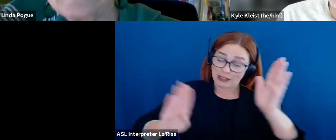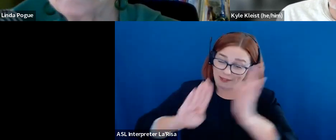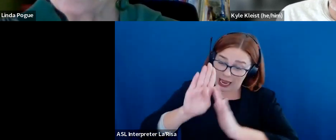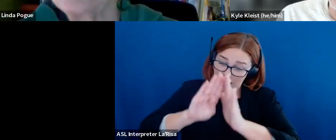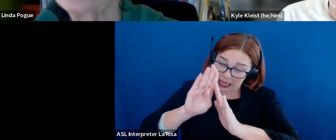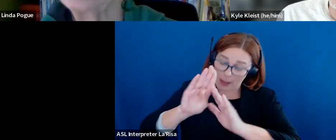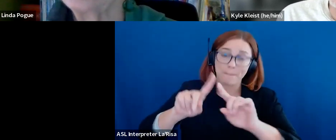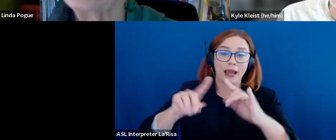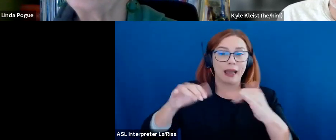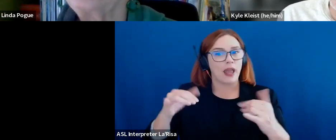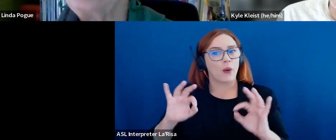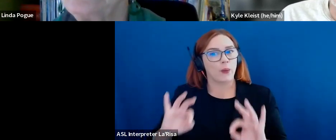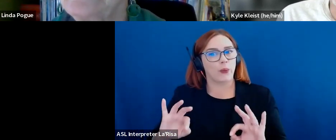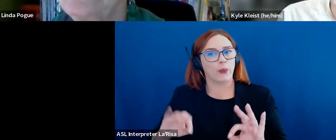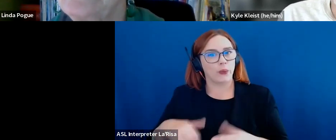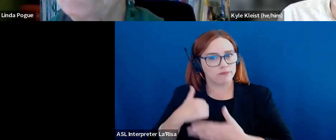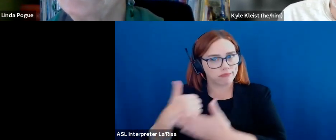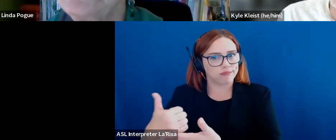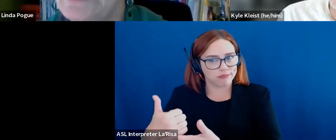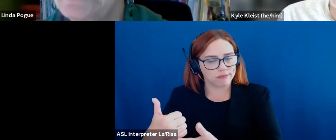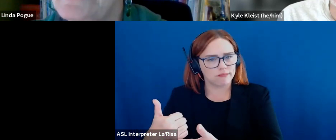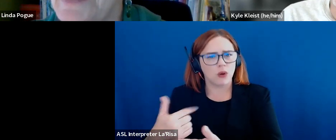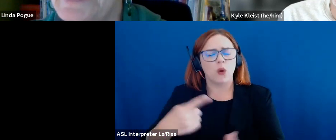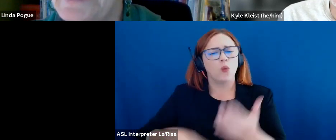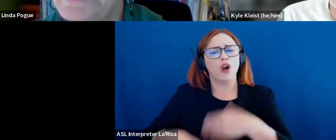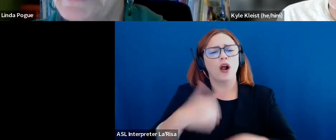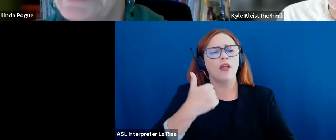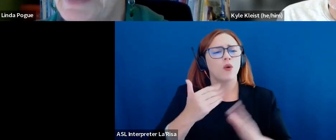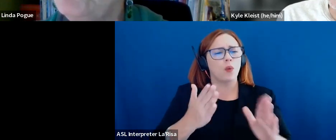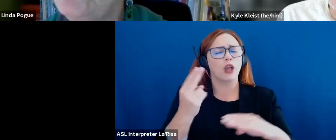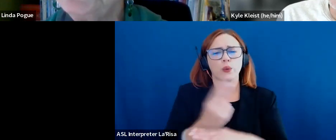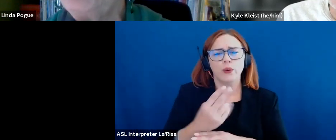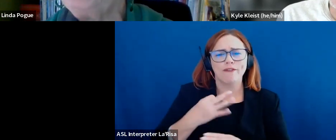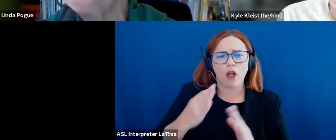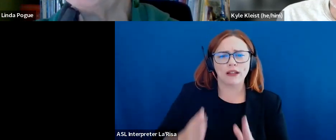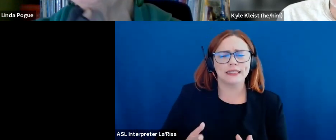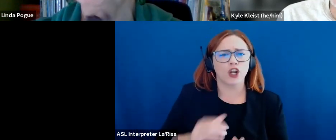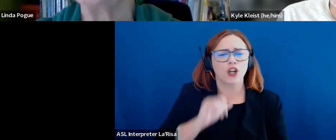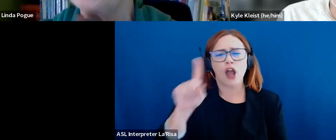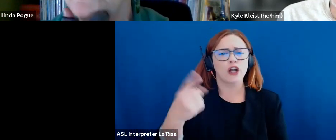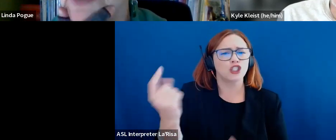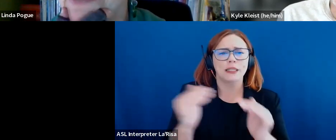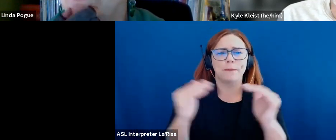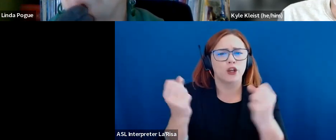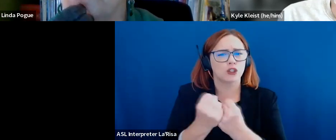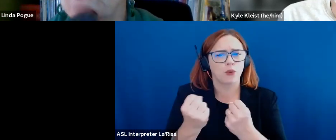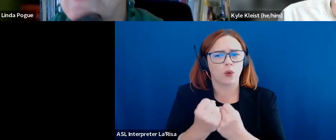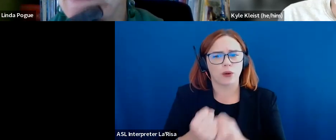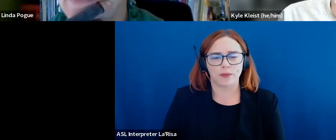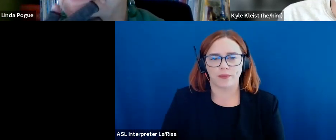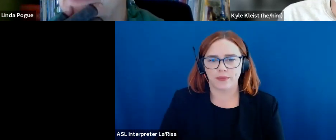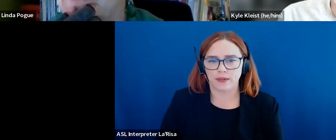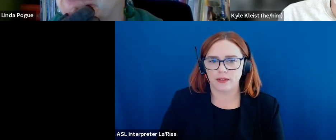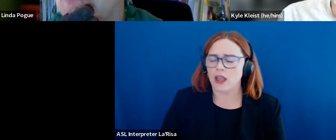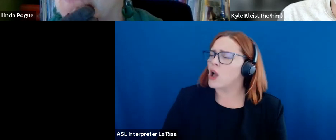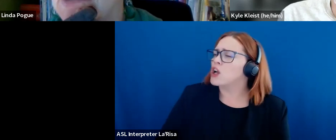that aren't existing today besides peer support? How long did your volunteer driver program